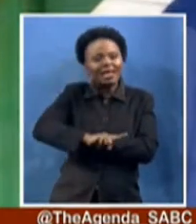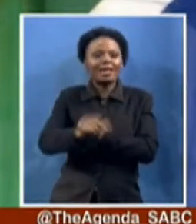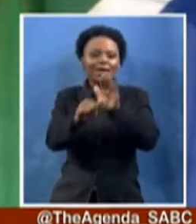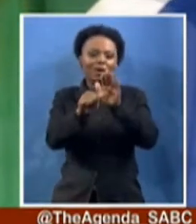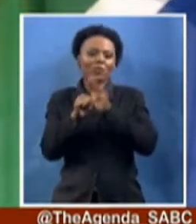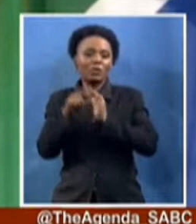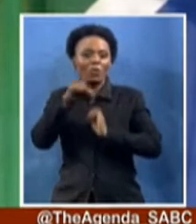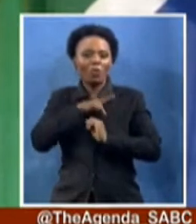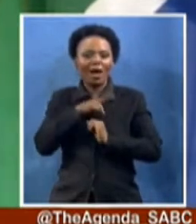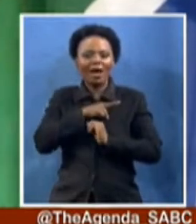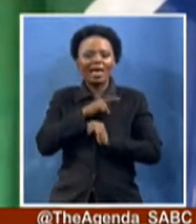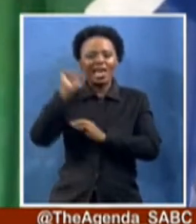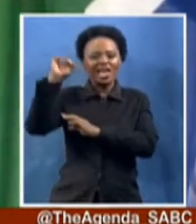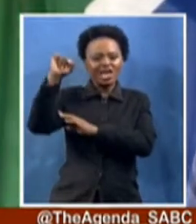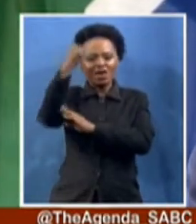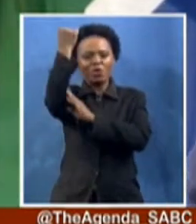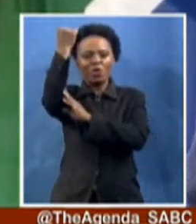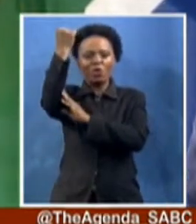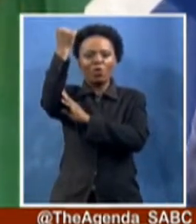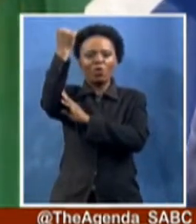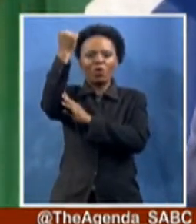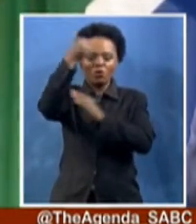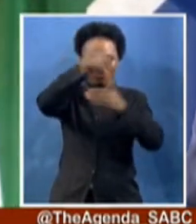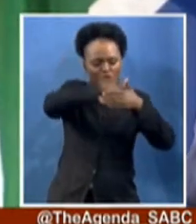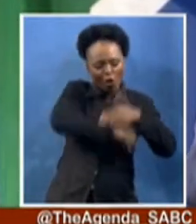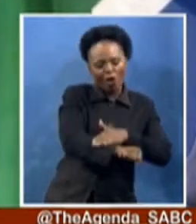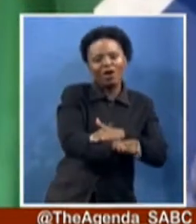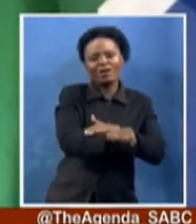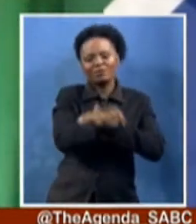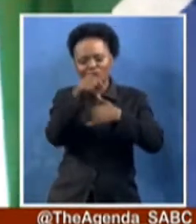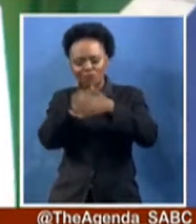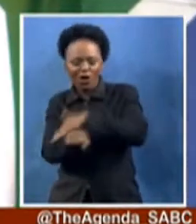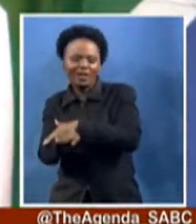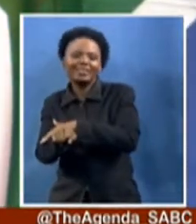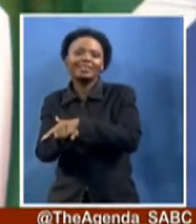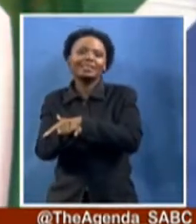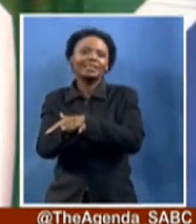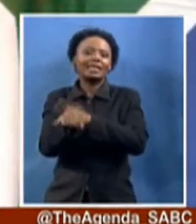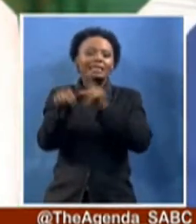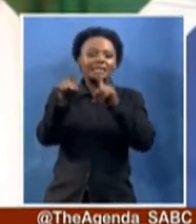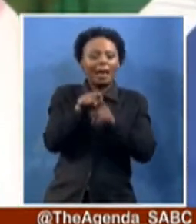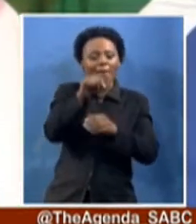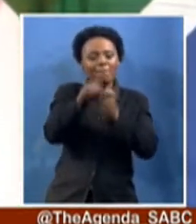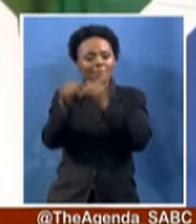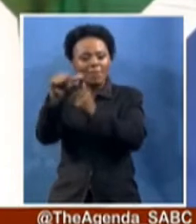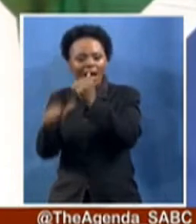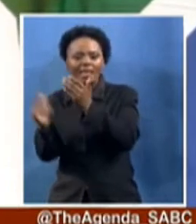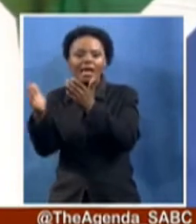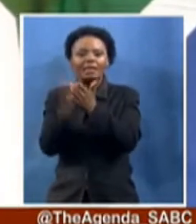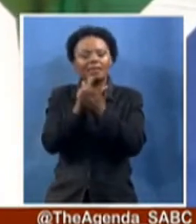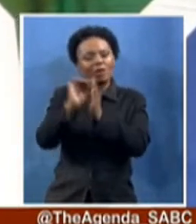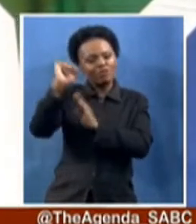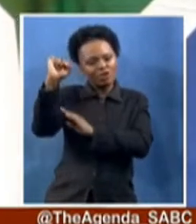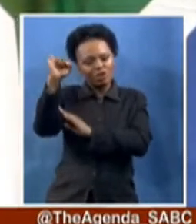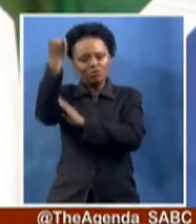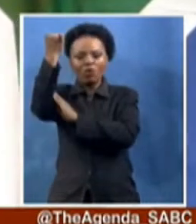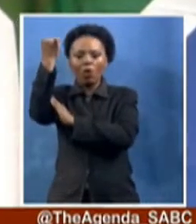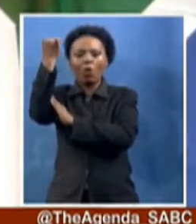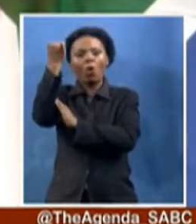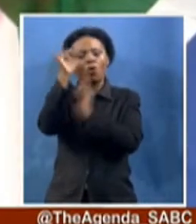And also it's a month where some heroes lost their lives. And we can't exhaust